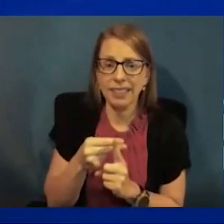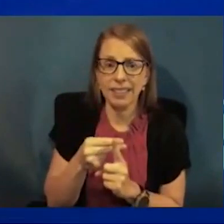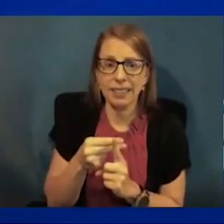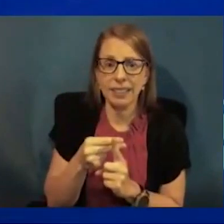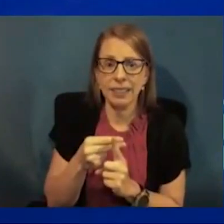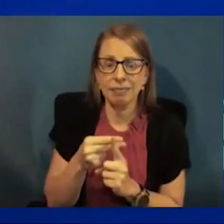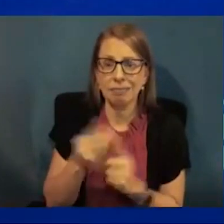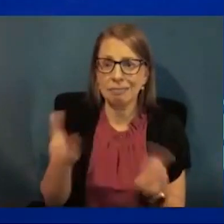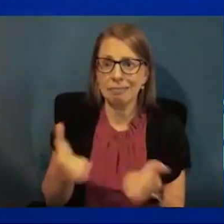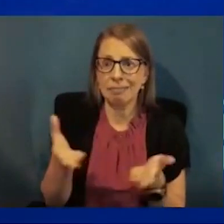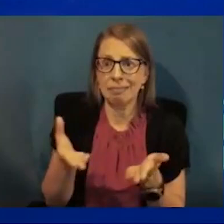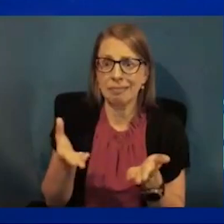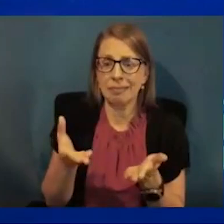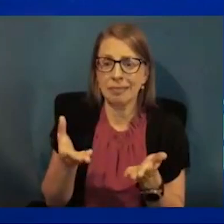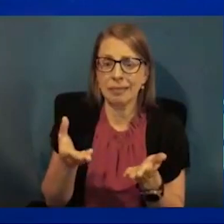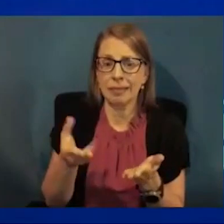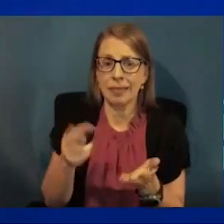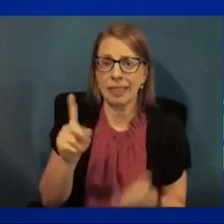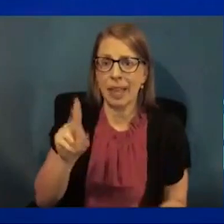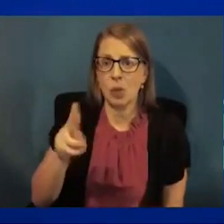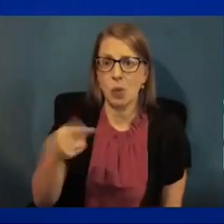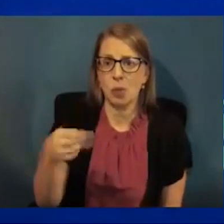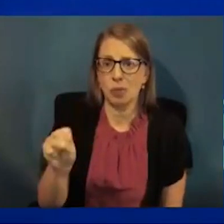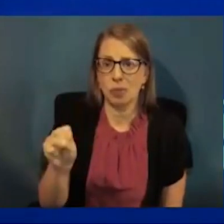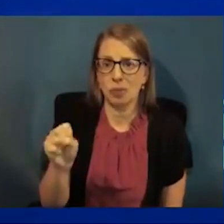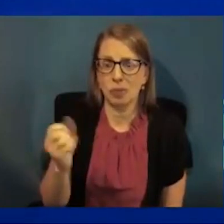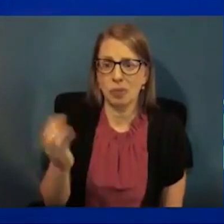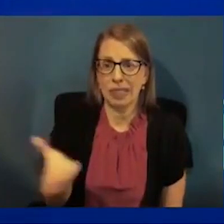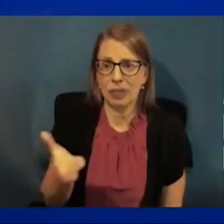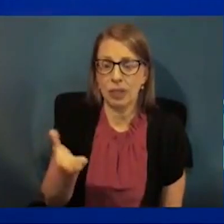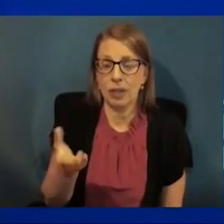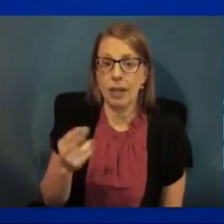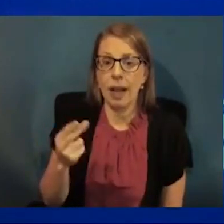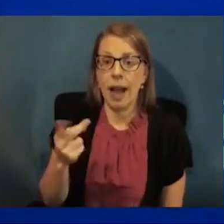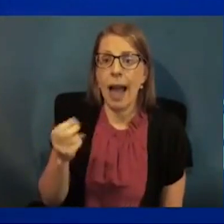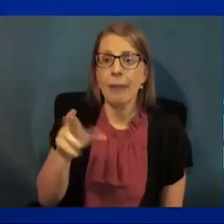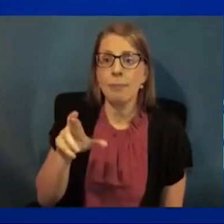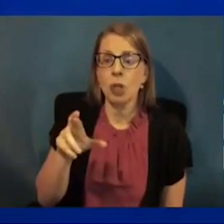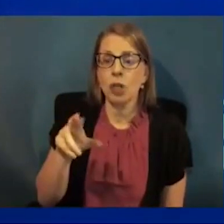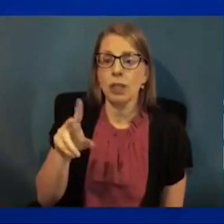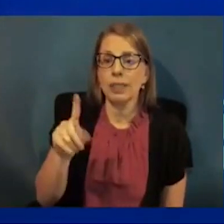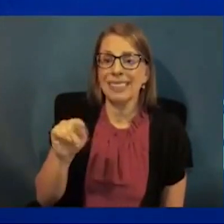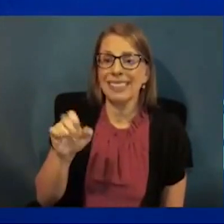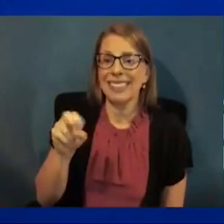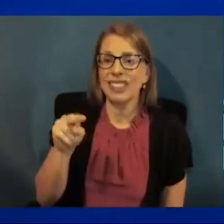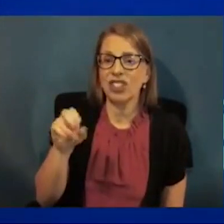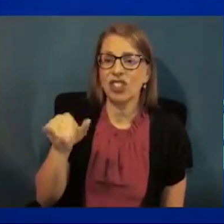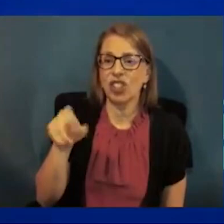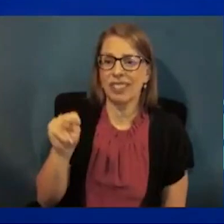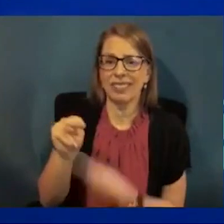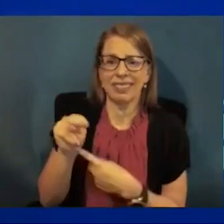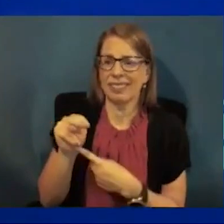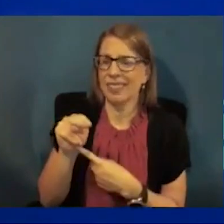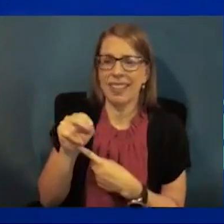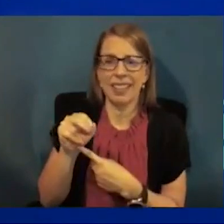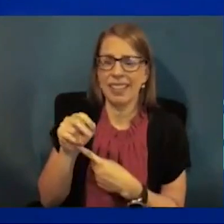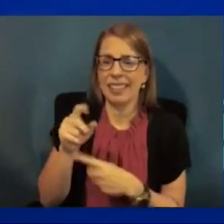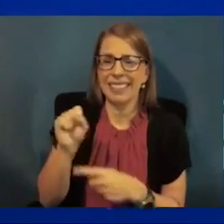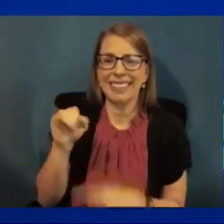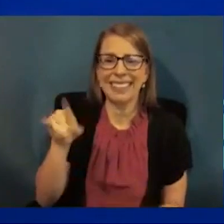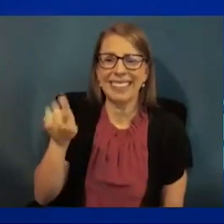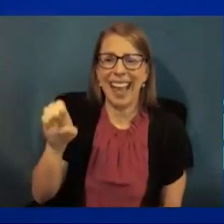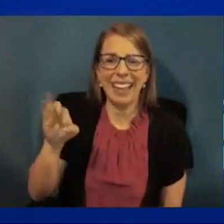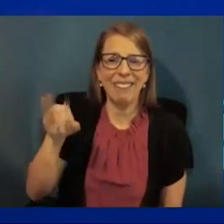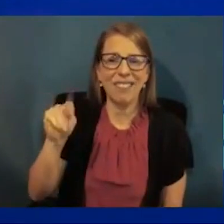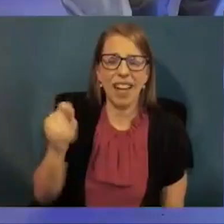our hospital in our health system. Hypertension or an exacerbation of high blood pressure is just not a side effect we're seeing. We're just not seeing it. I just don't think it's